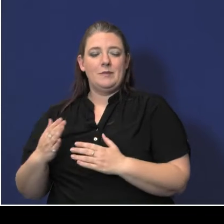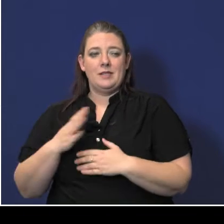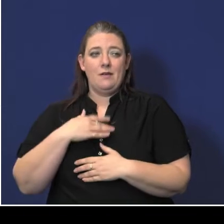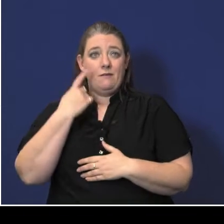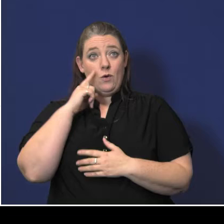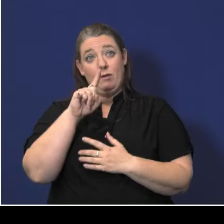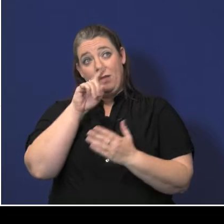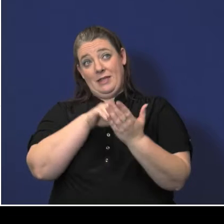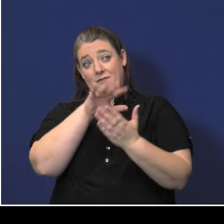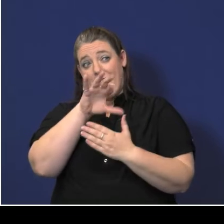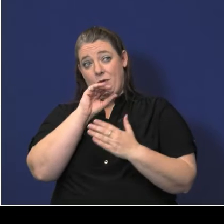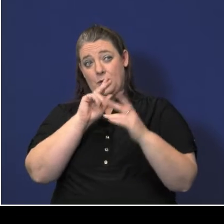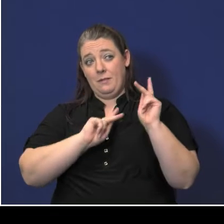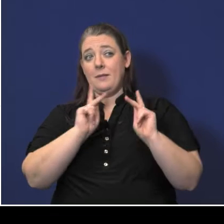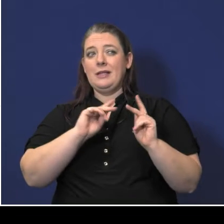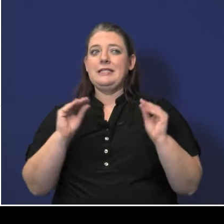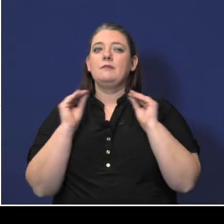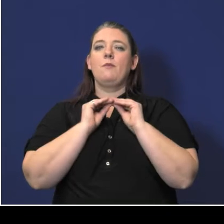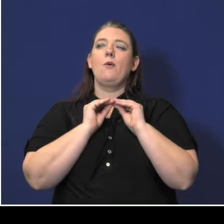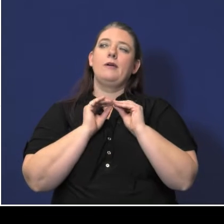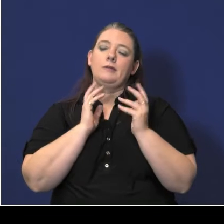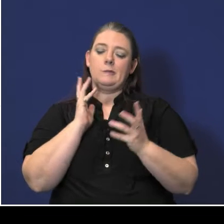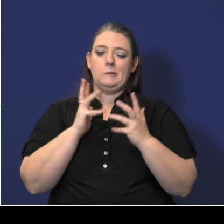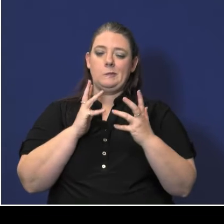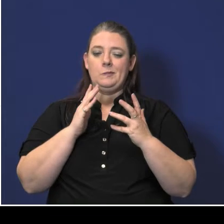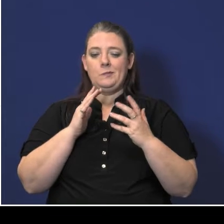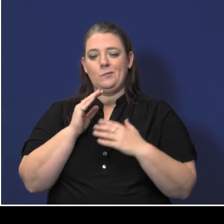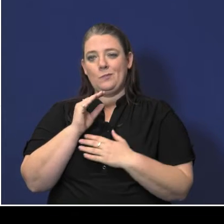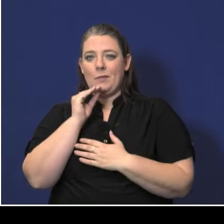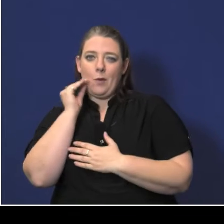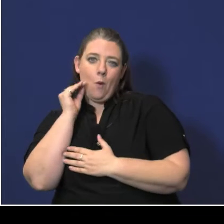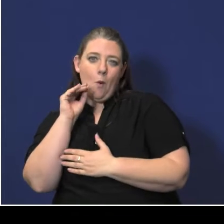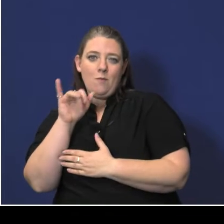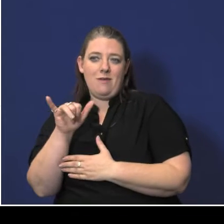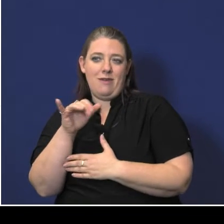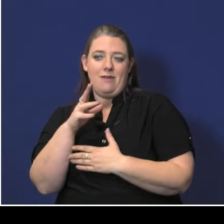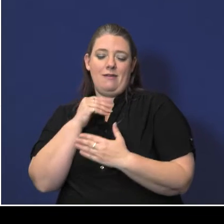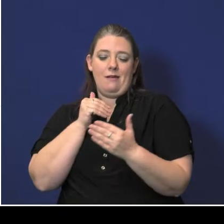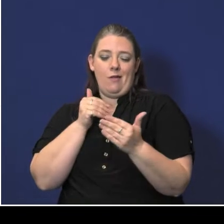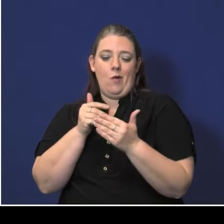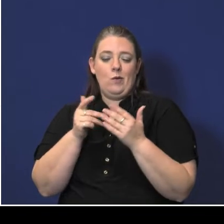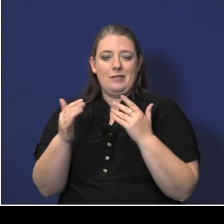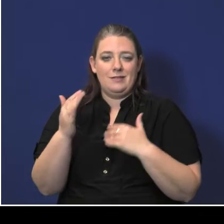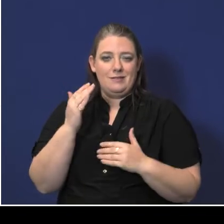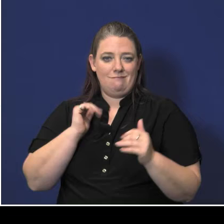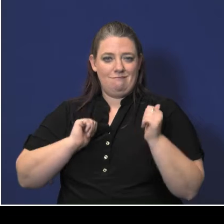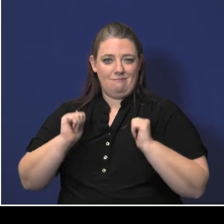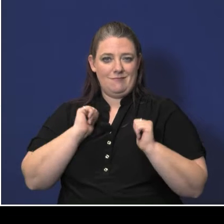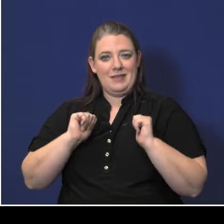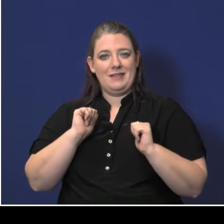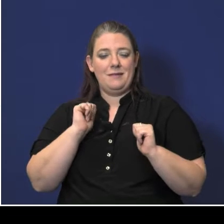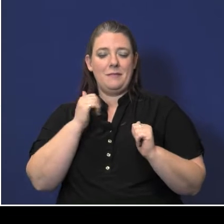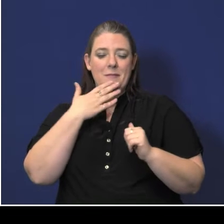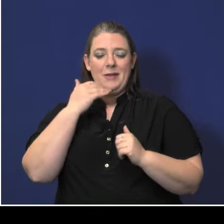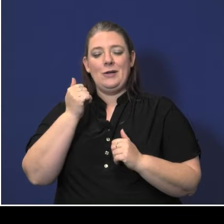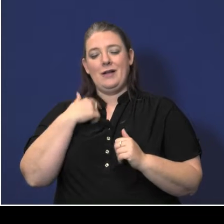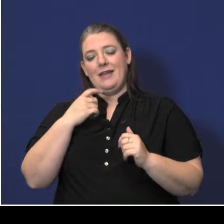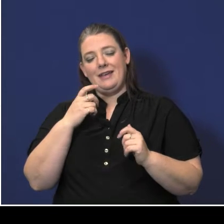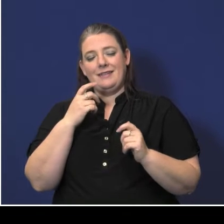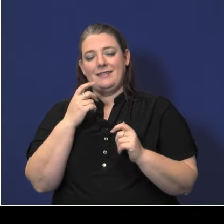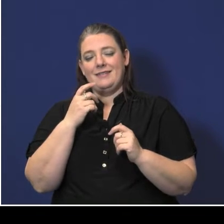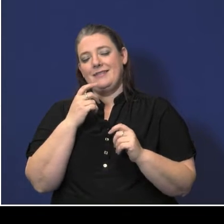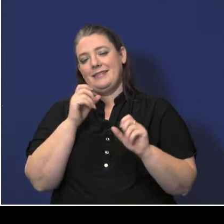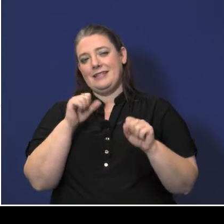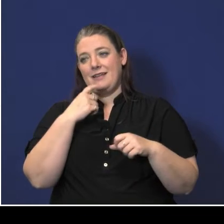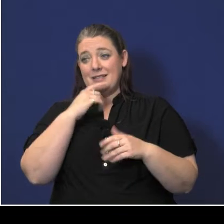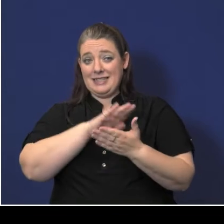1,500 people, it makes it a little bit more homey and a little more closer, and the performances are a little bit better. Especially, they get to tell us that it is very